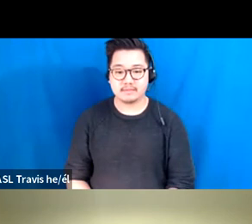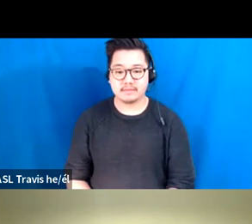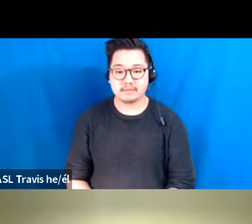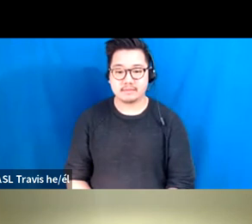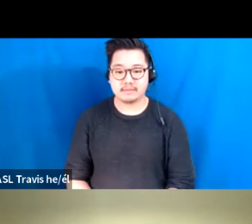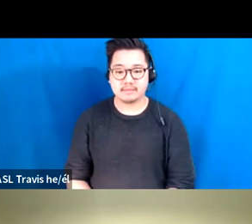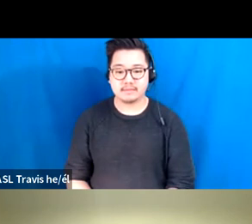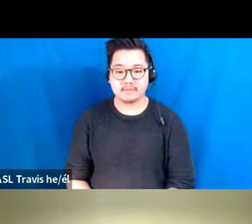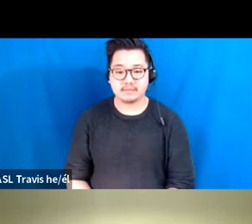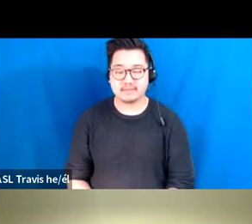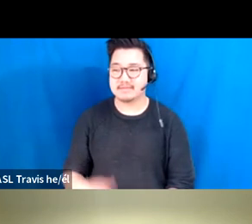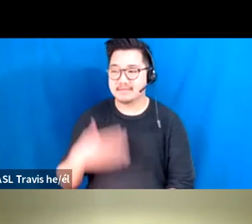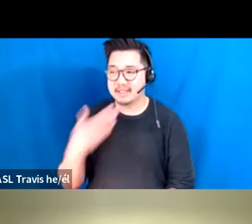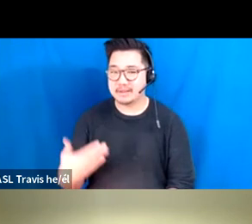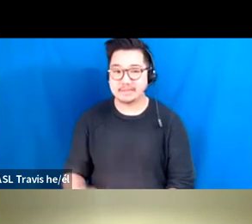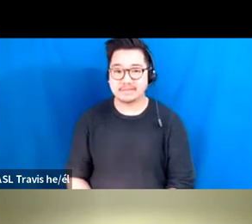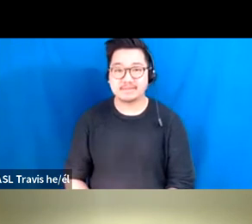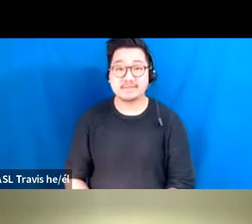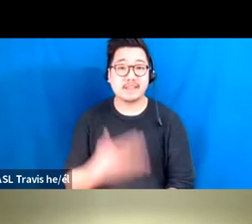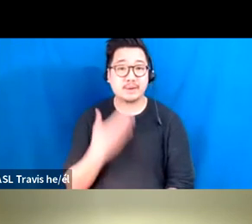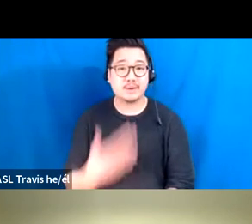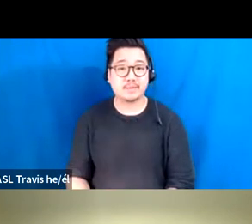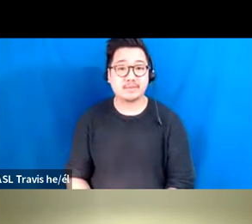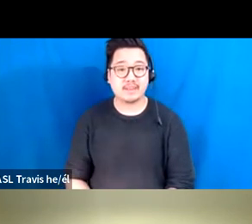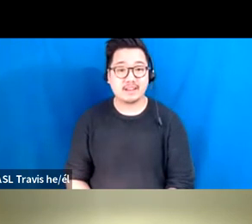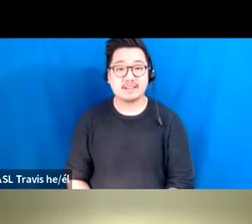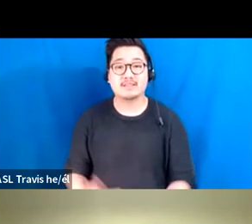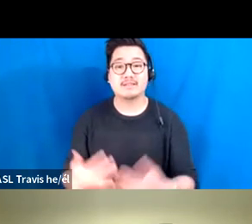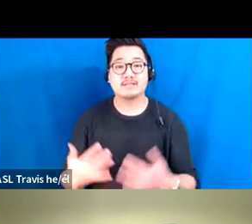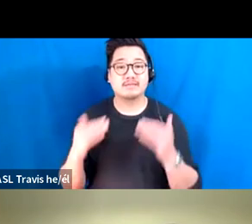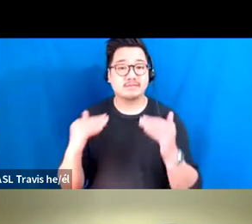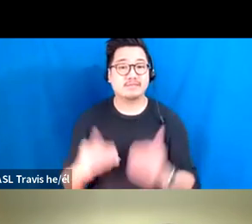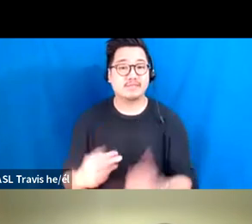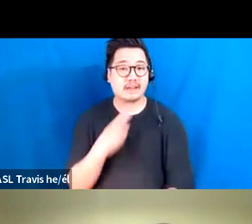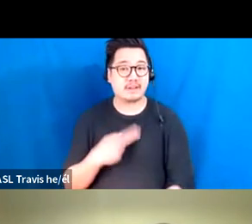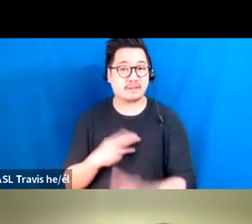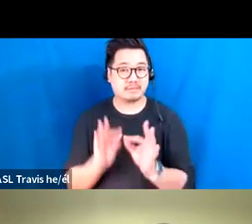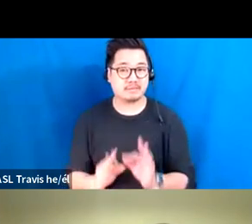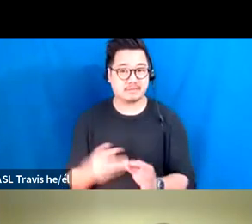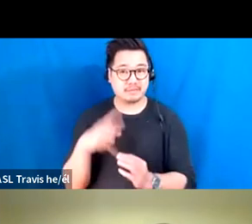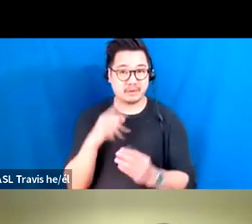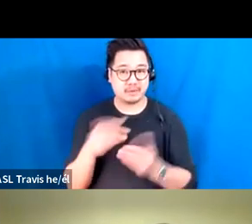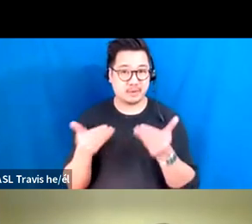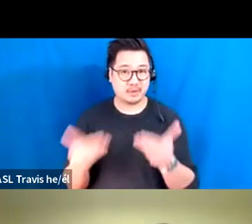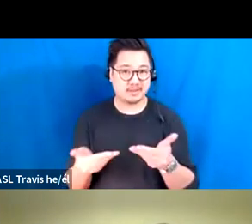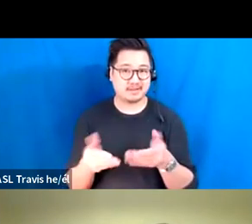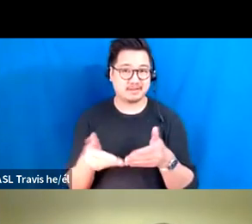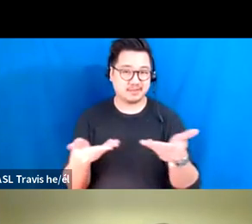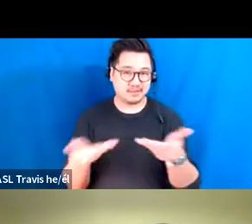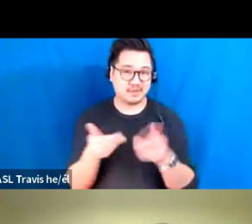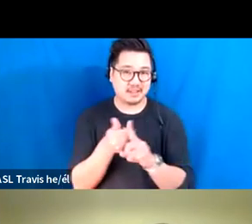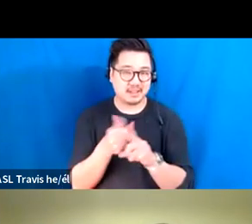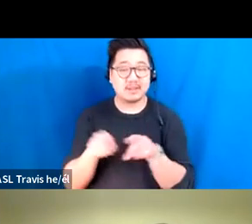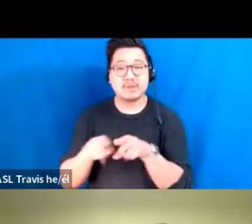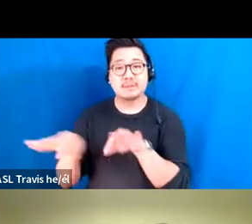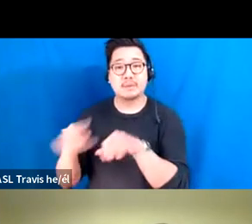okay thank you thank you well vietnamese interpreters please introduce yourselves and give zoom instructions in